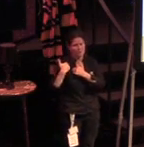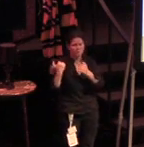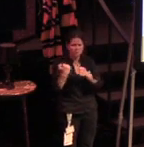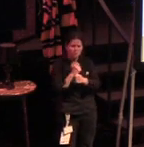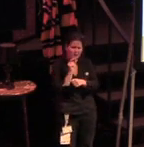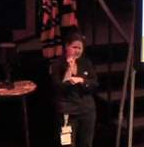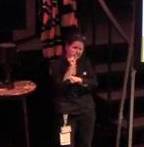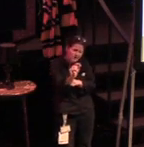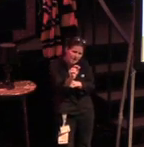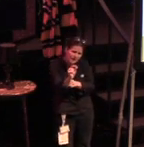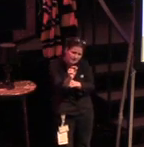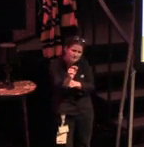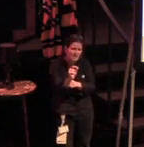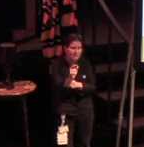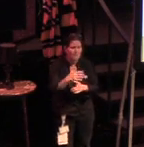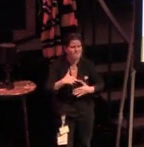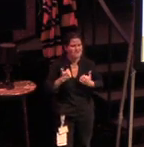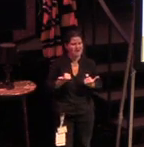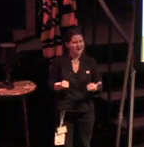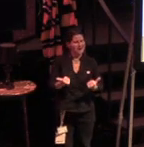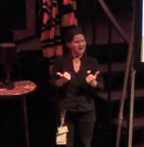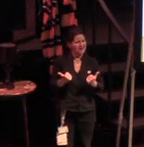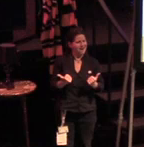little bit and we'll feel really good about it